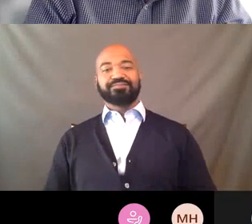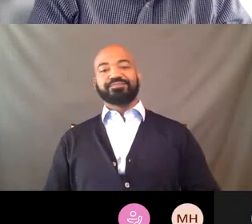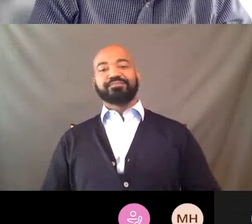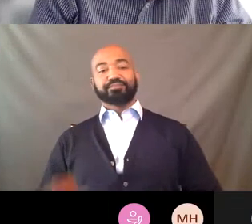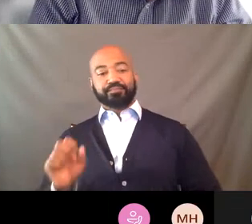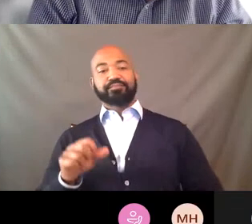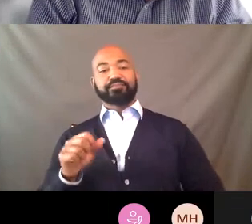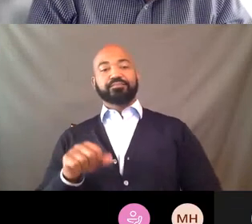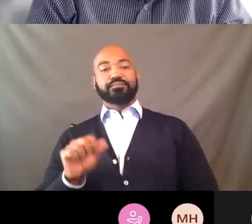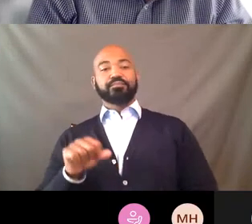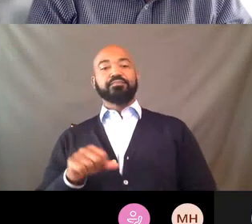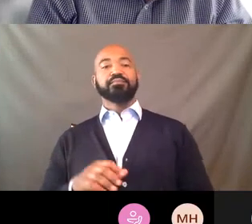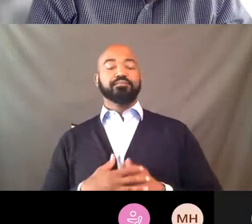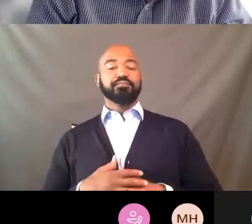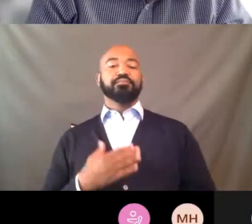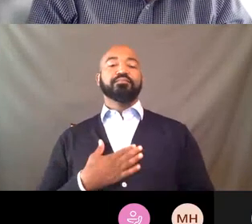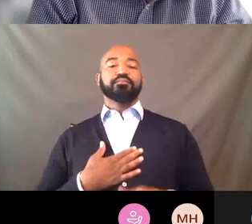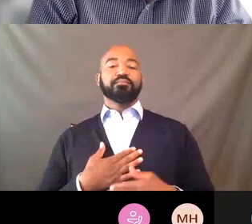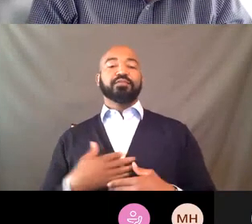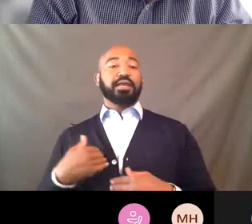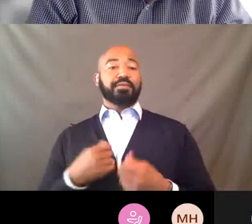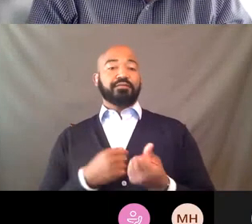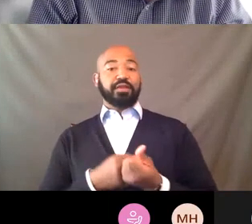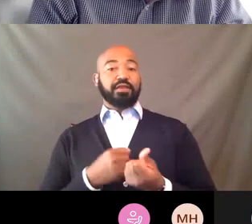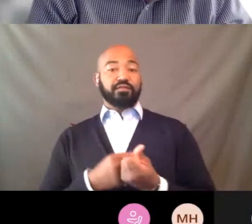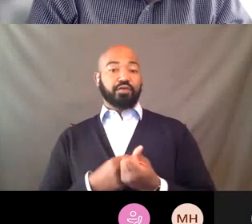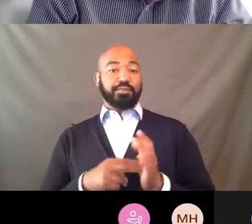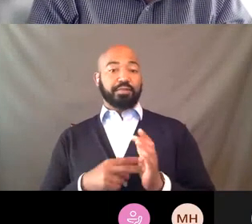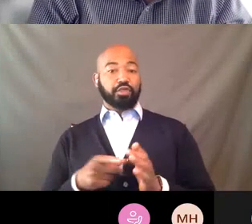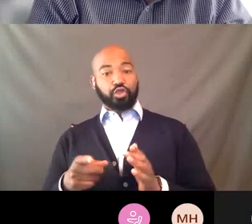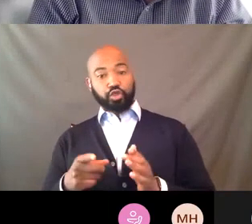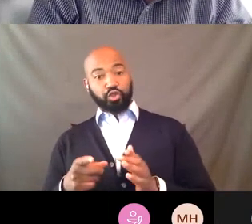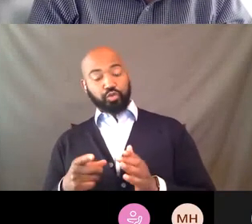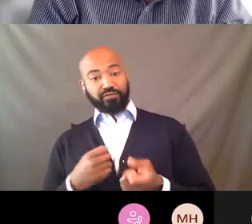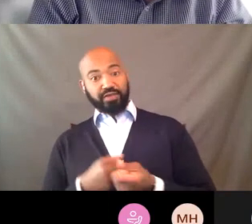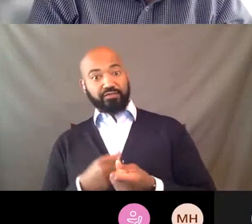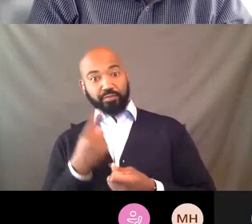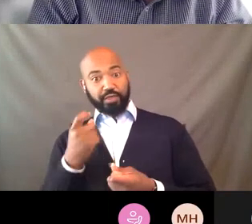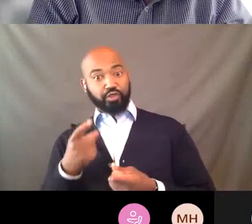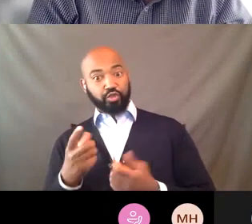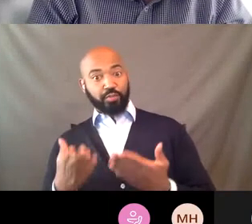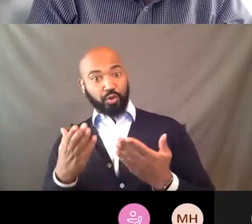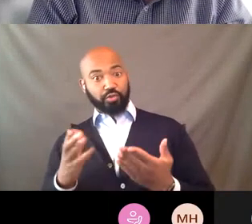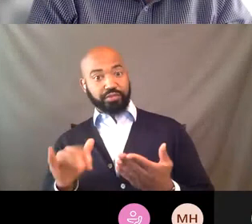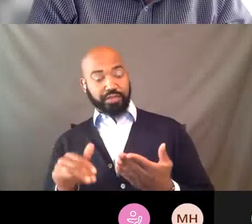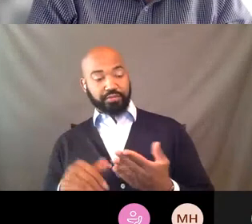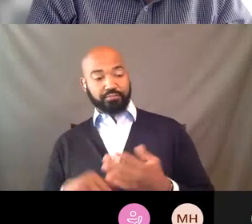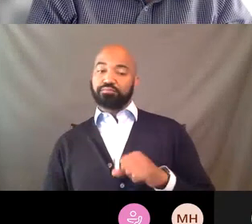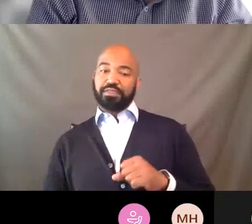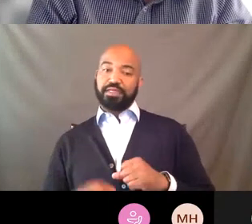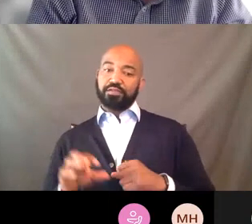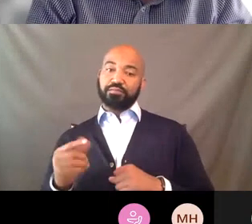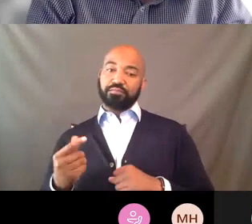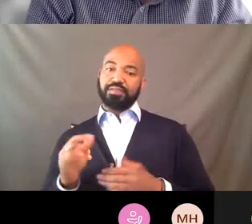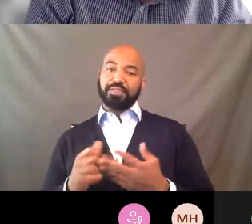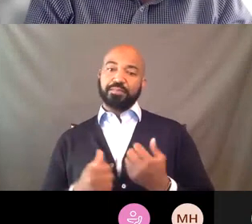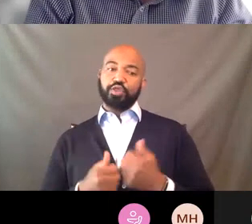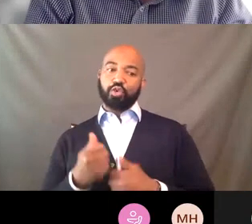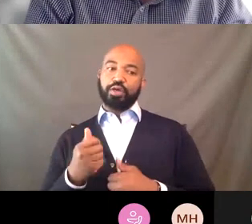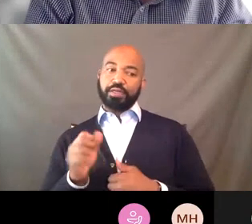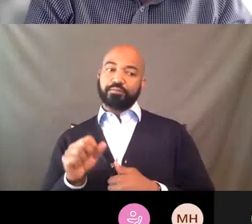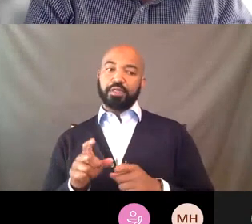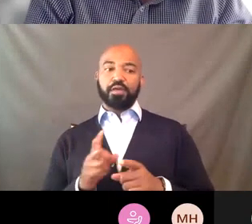Yeah. Because I mean, I'm in favor. I'm assuming you're in favor. You proposed it, so. Yeah, that's the majority. Okay. But